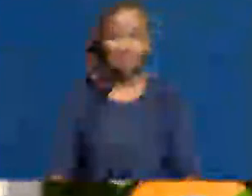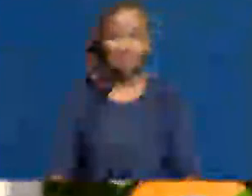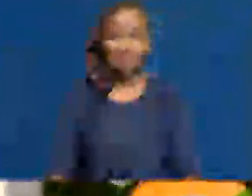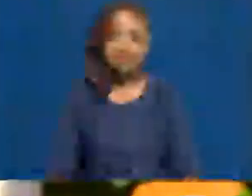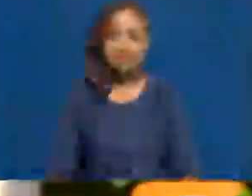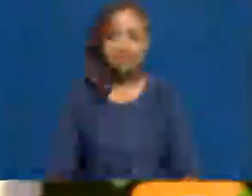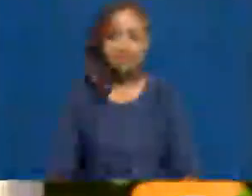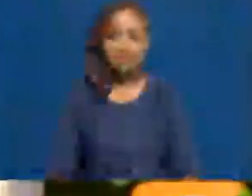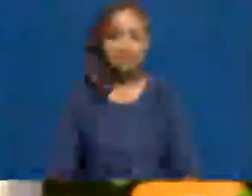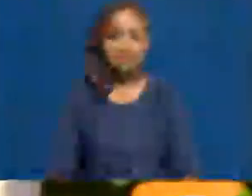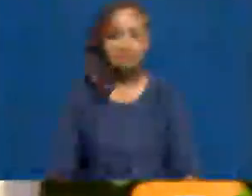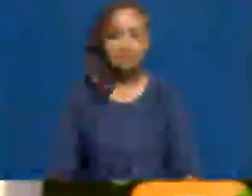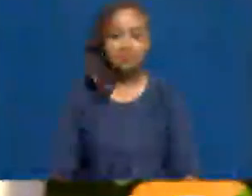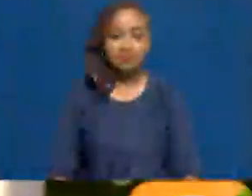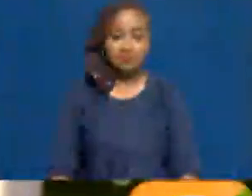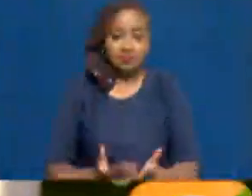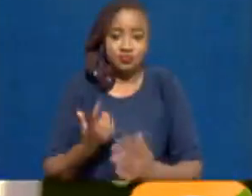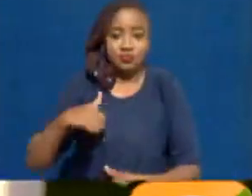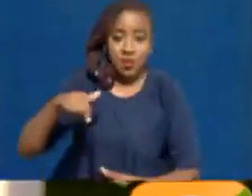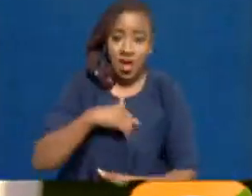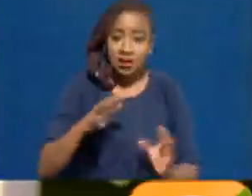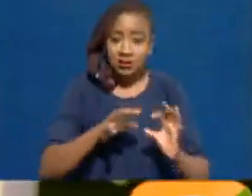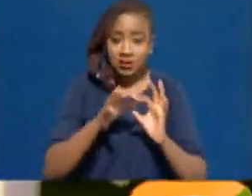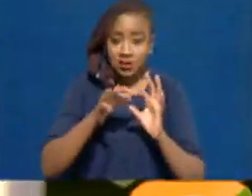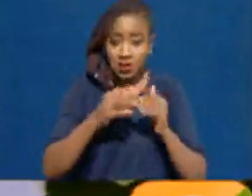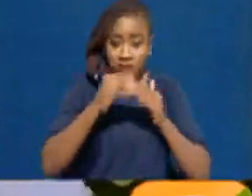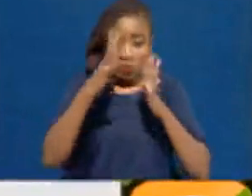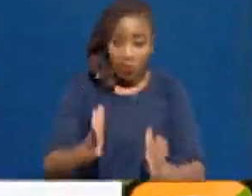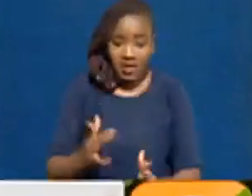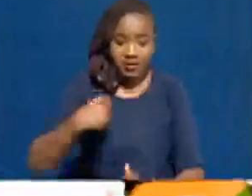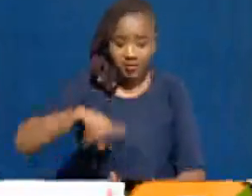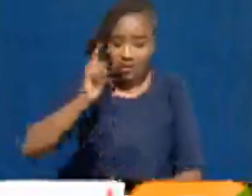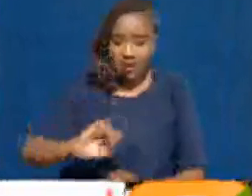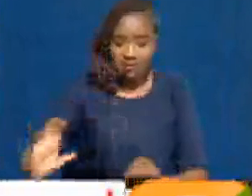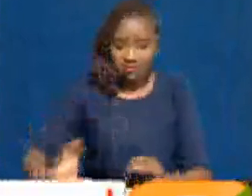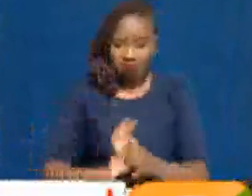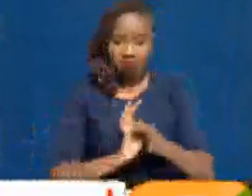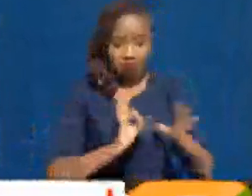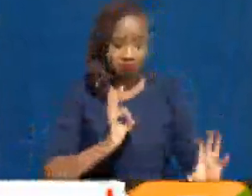As leaders, we are called upon now to hold hands to help our people.